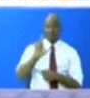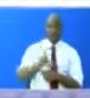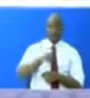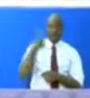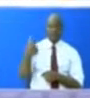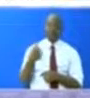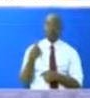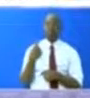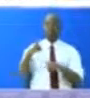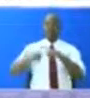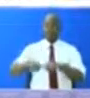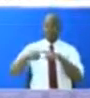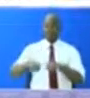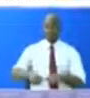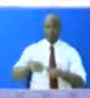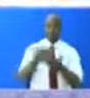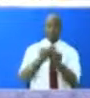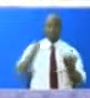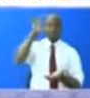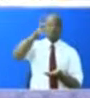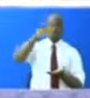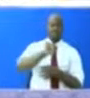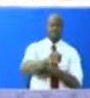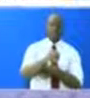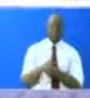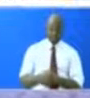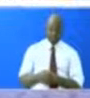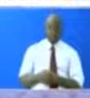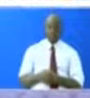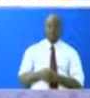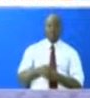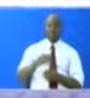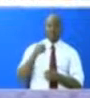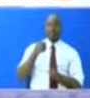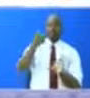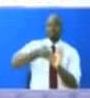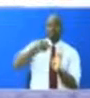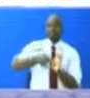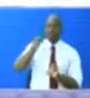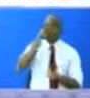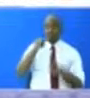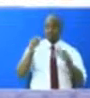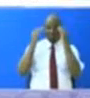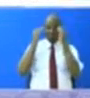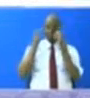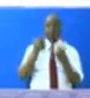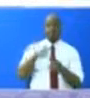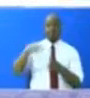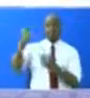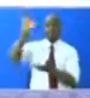130, depending on where the supermarket is. Kerosene? I don't go to the supermarkets.